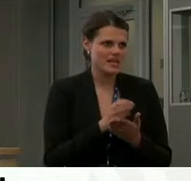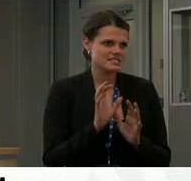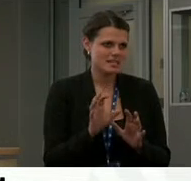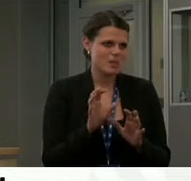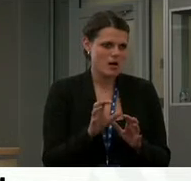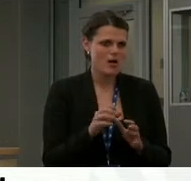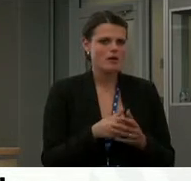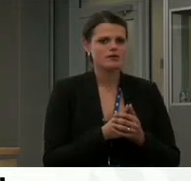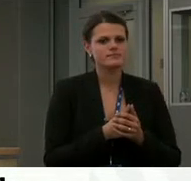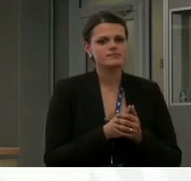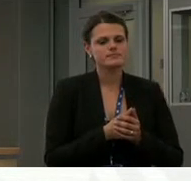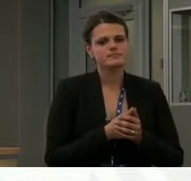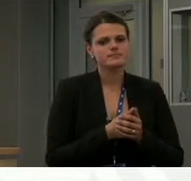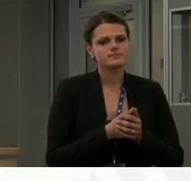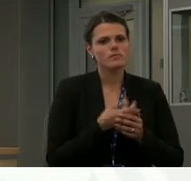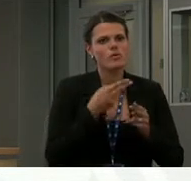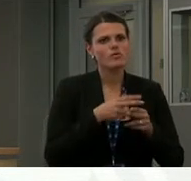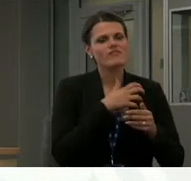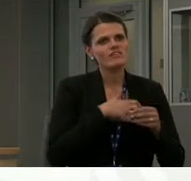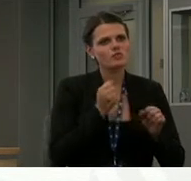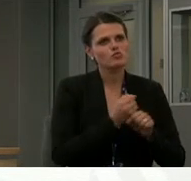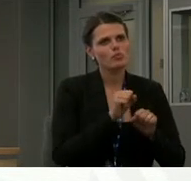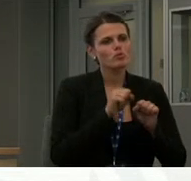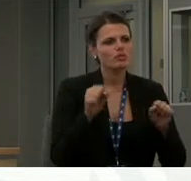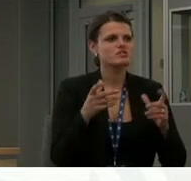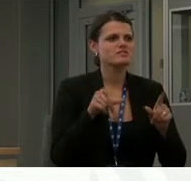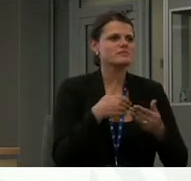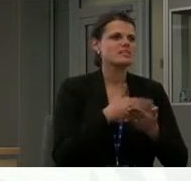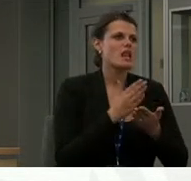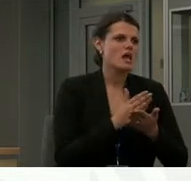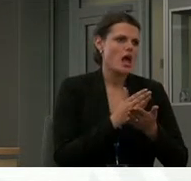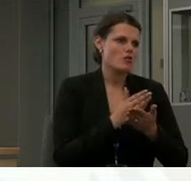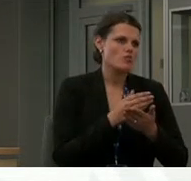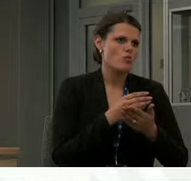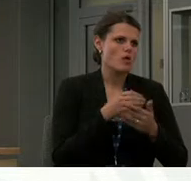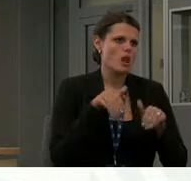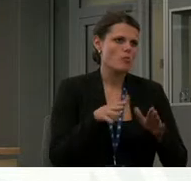to replace substituted decision-making with supported decision-making.